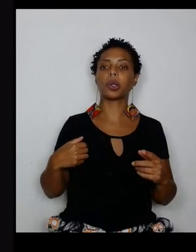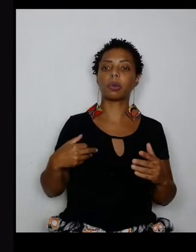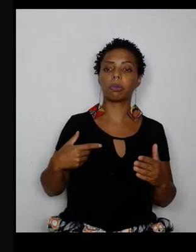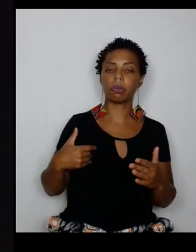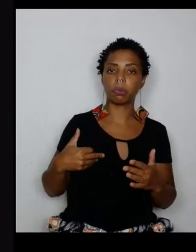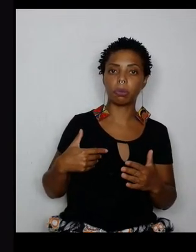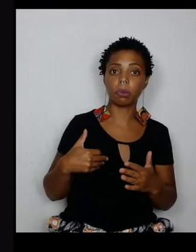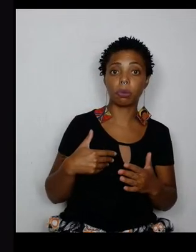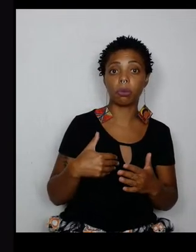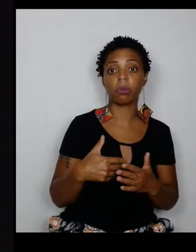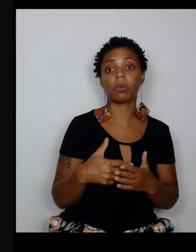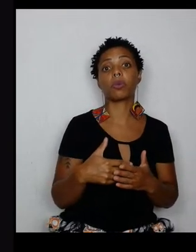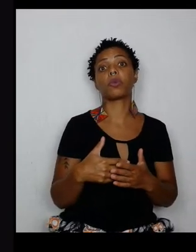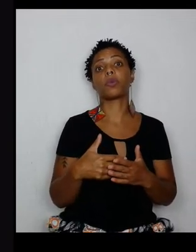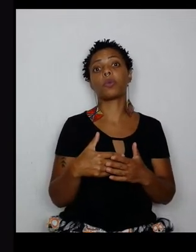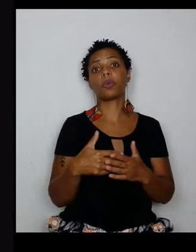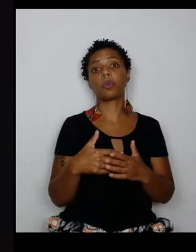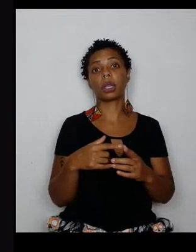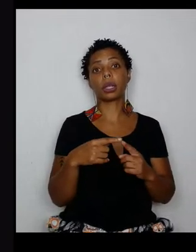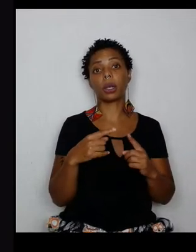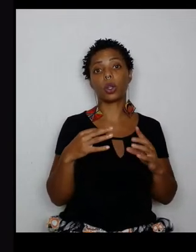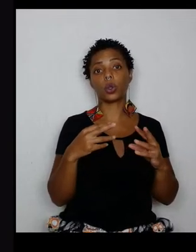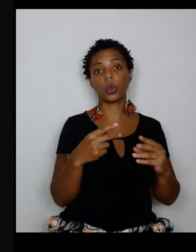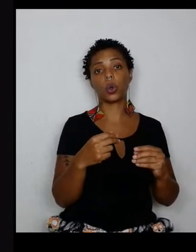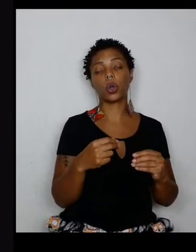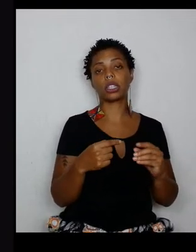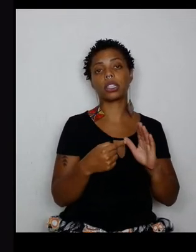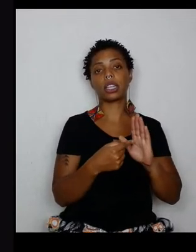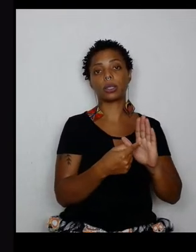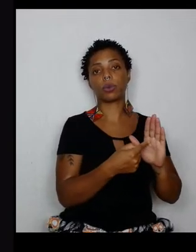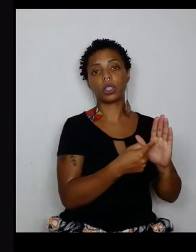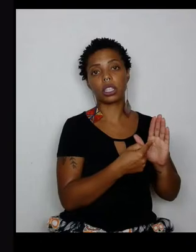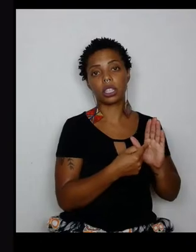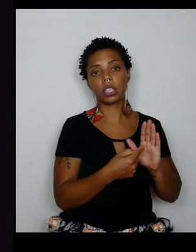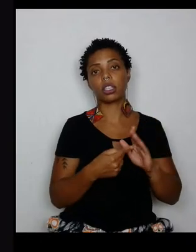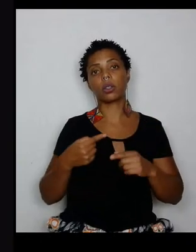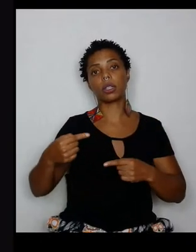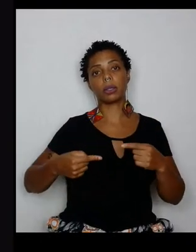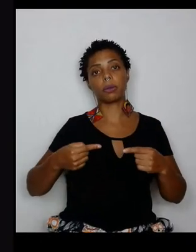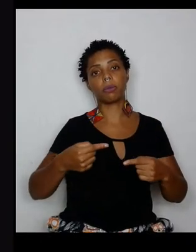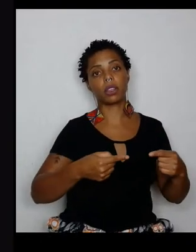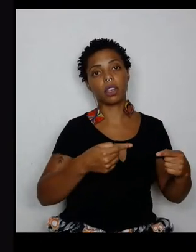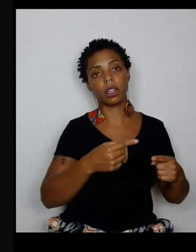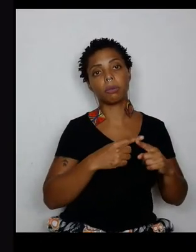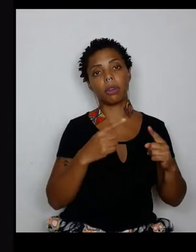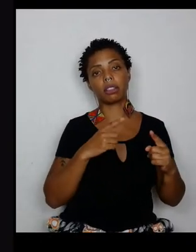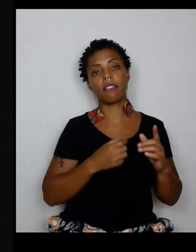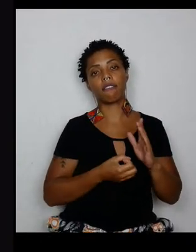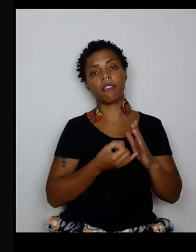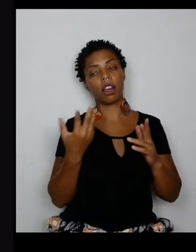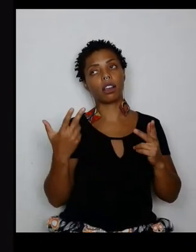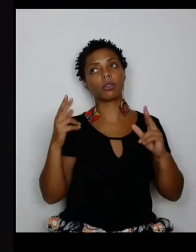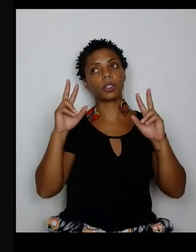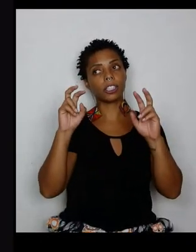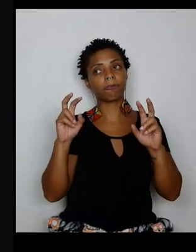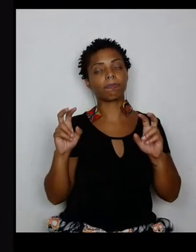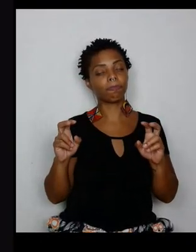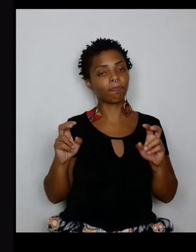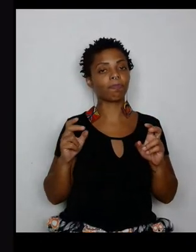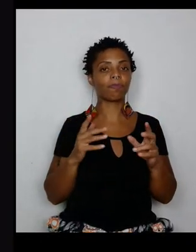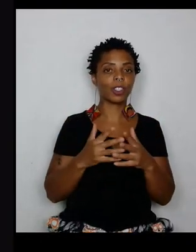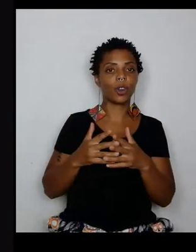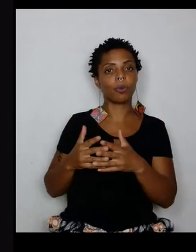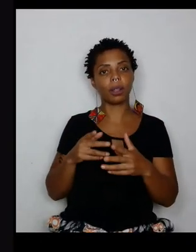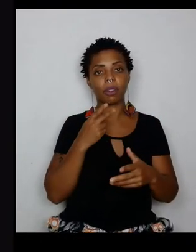debates raising a number of polemical controversial issues is that many of these issues are still relevant today